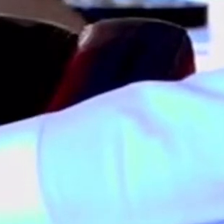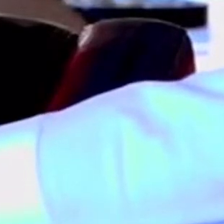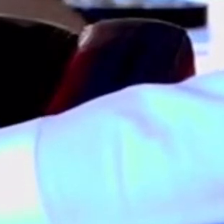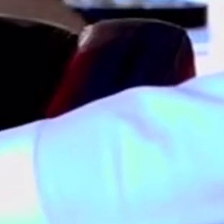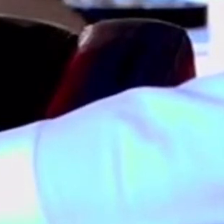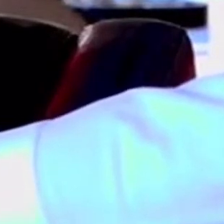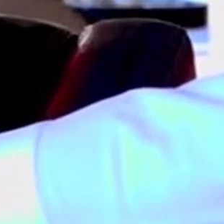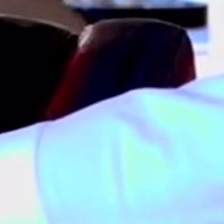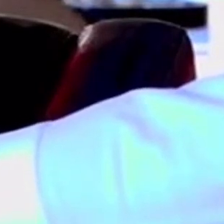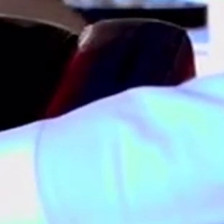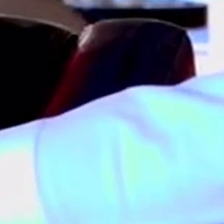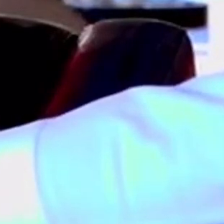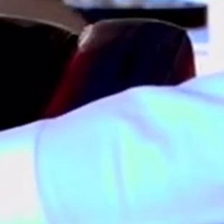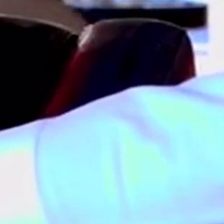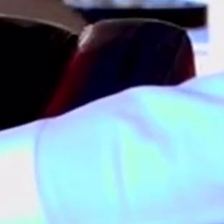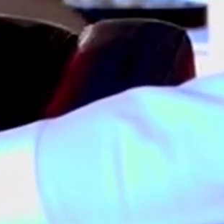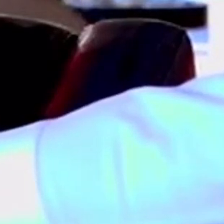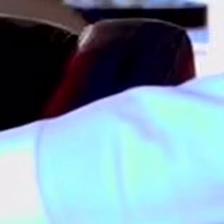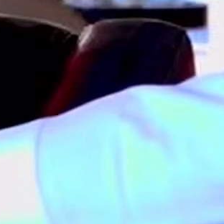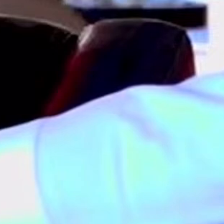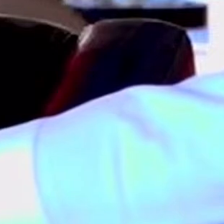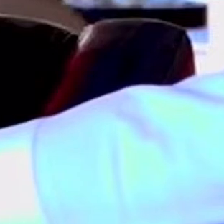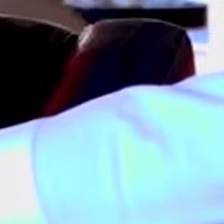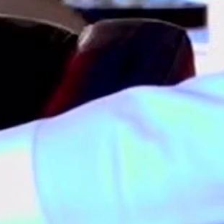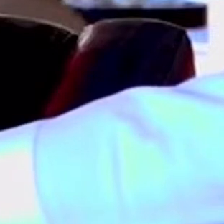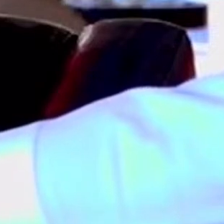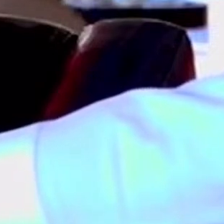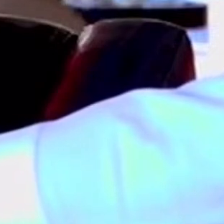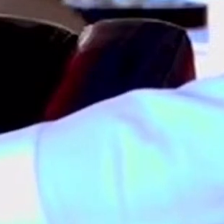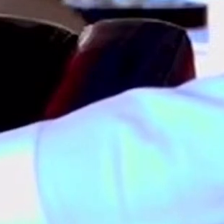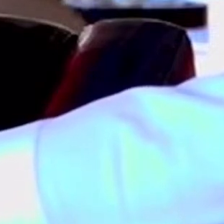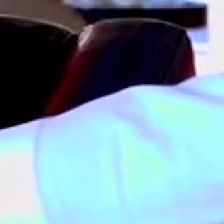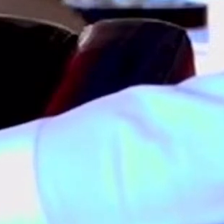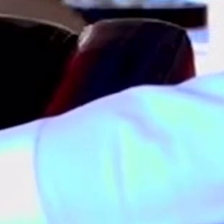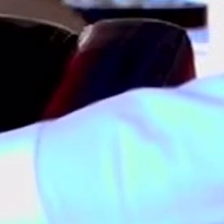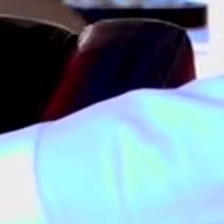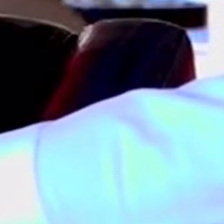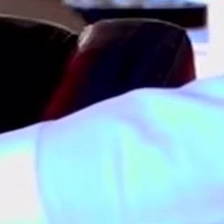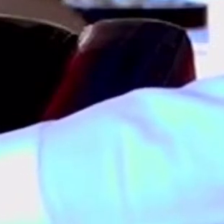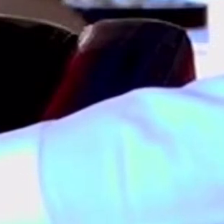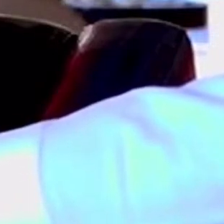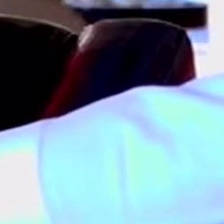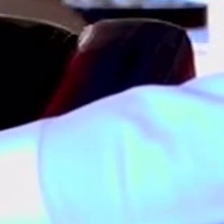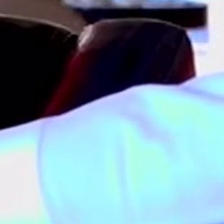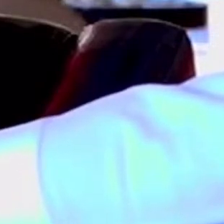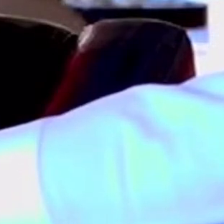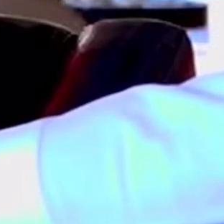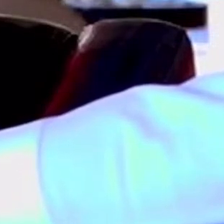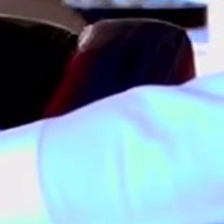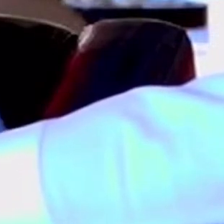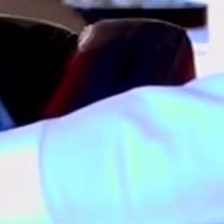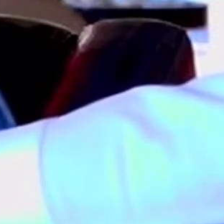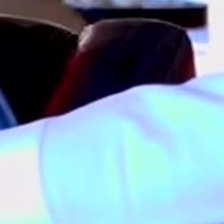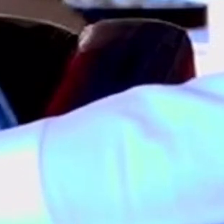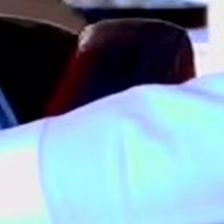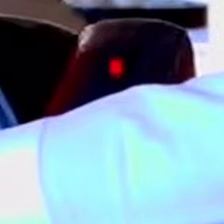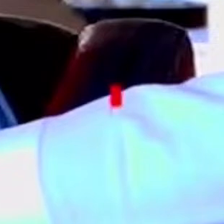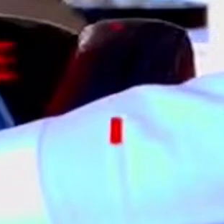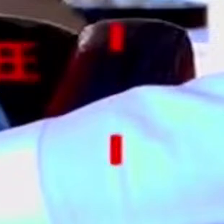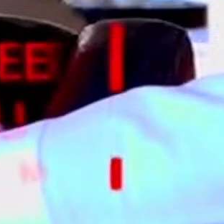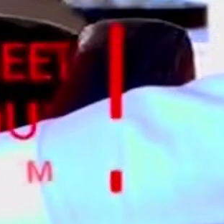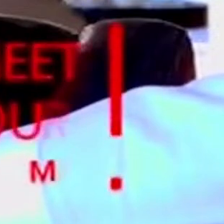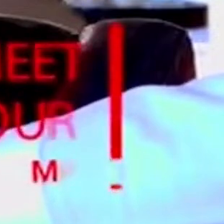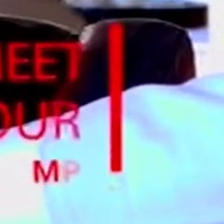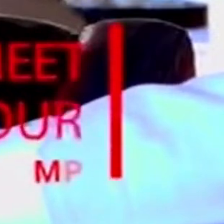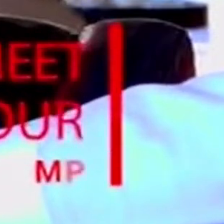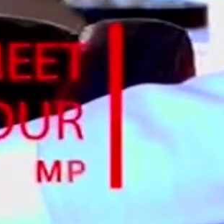And what is important to take note of is that the poverty level is very high. More especially that Tazara is not doing fine.